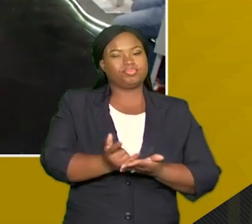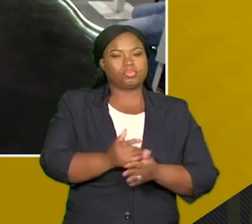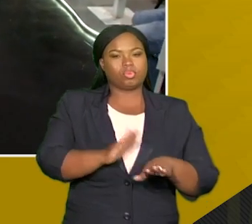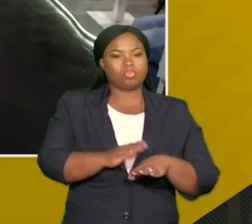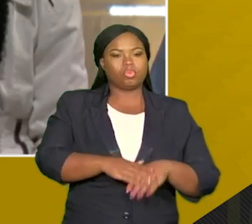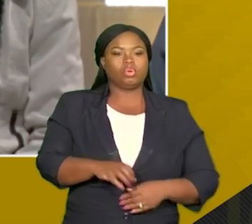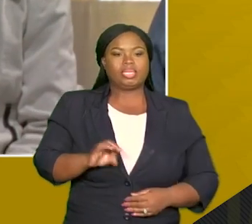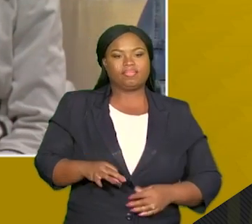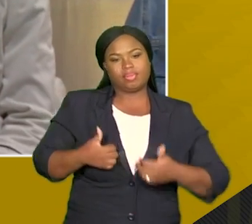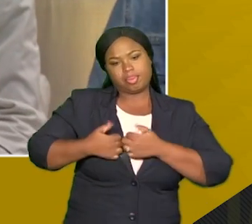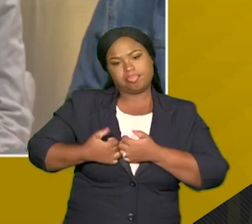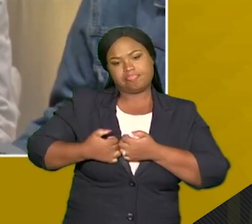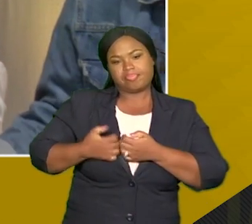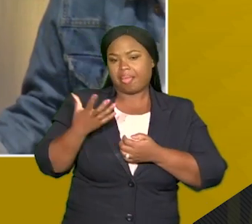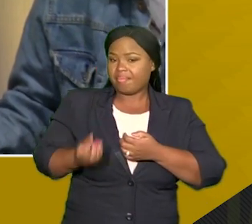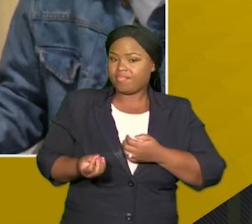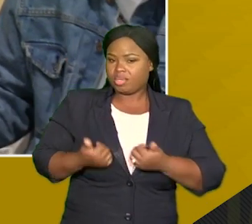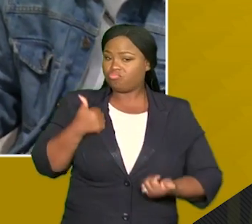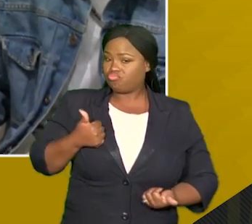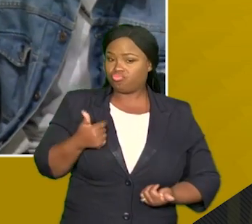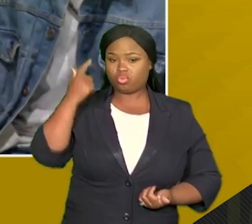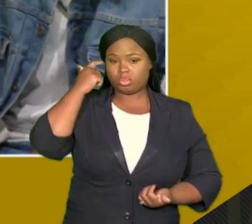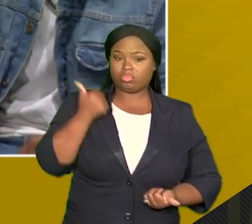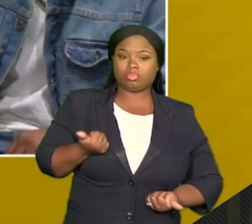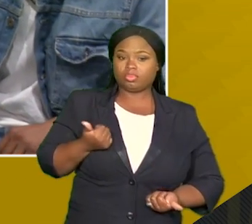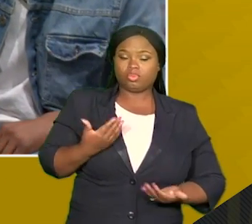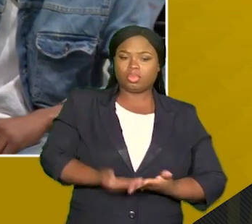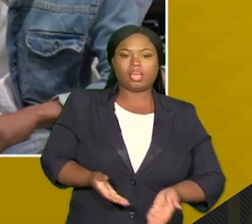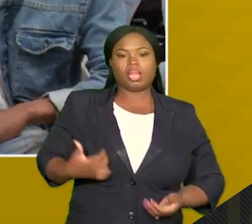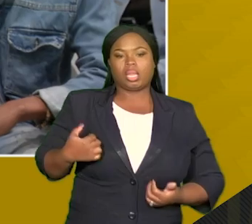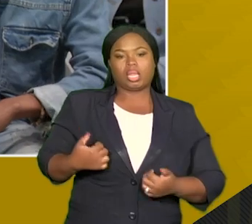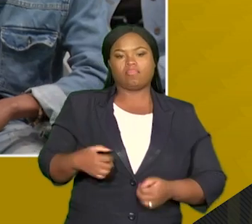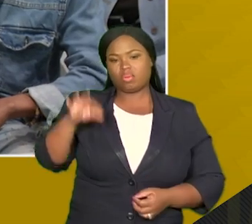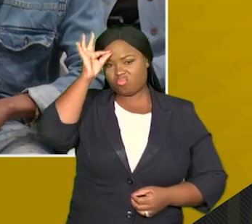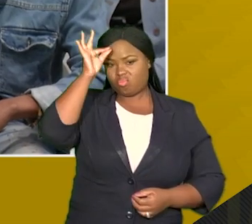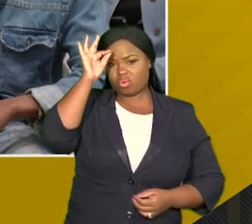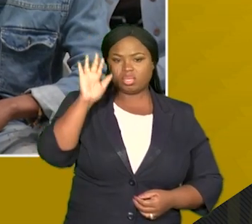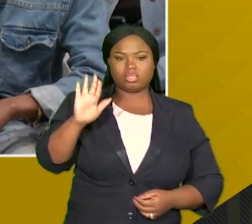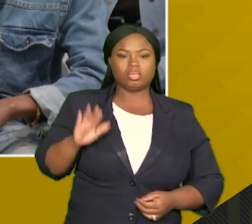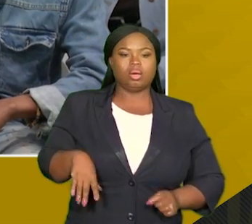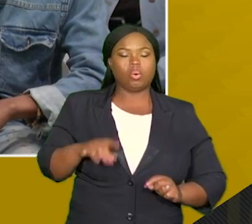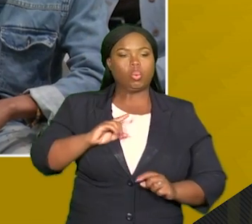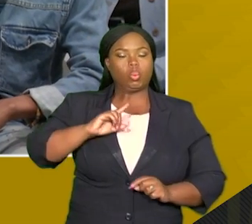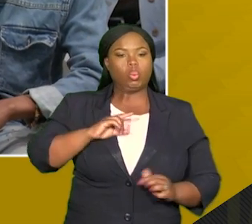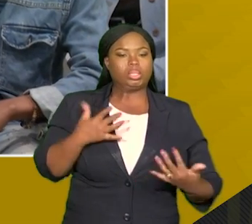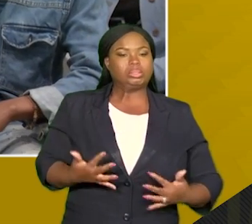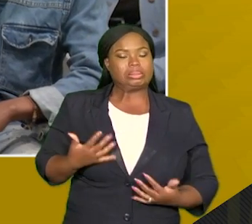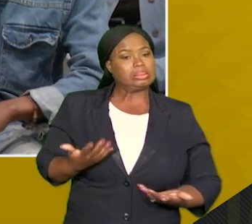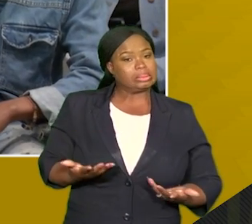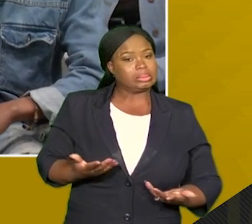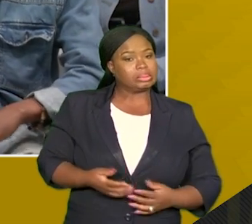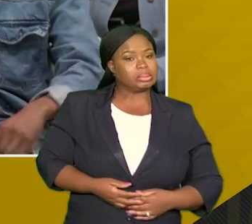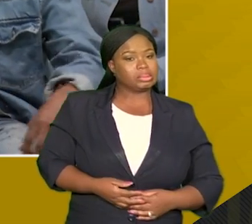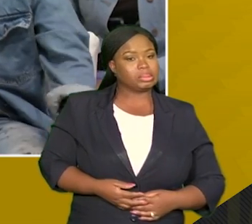Go jola le ngwana le phoisa. How is it? Would you consider it? Because ratshiba go reba ka kra koneng le and it becomes a different conversation